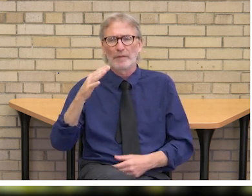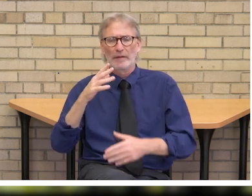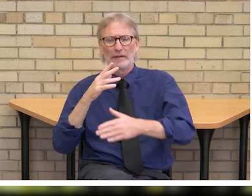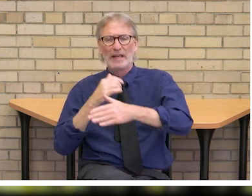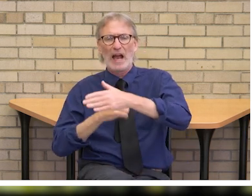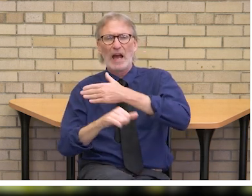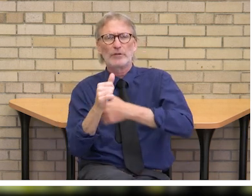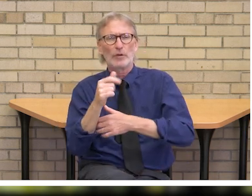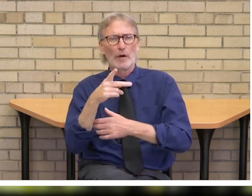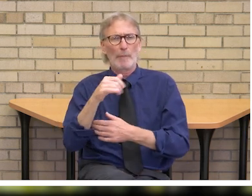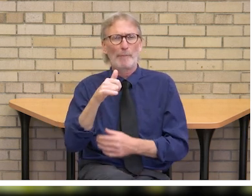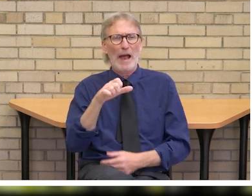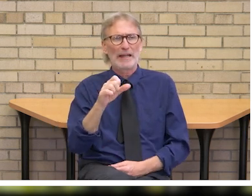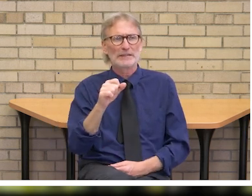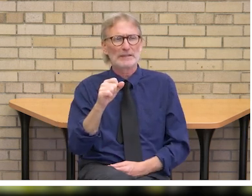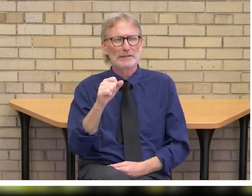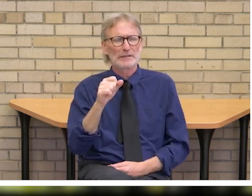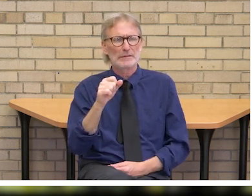underpass that connects to the